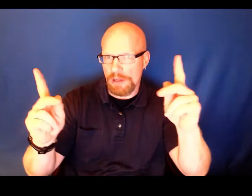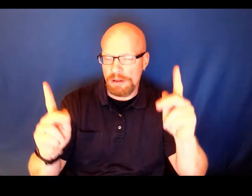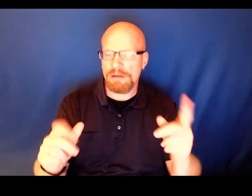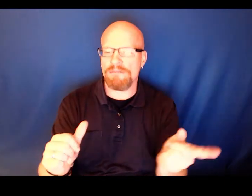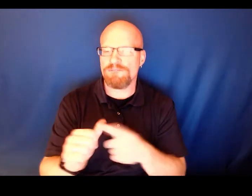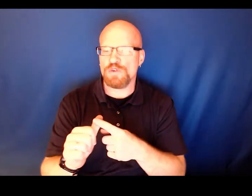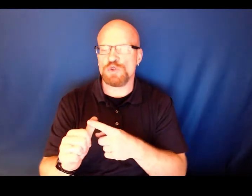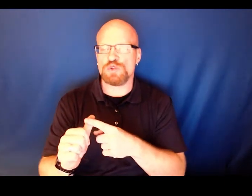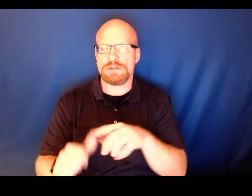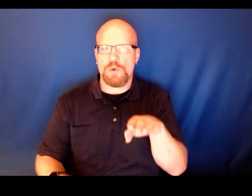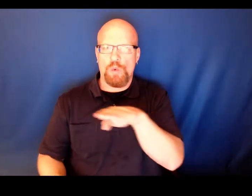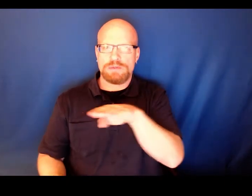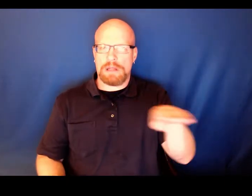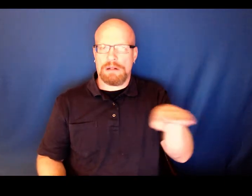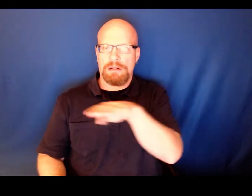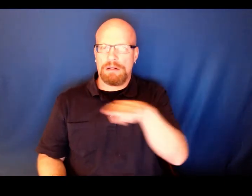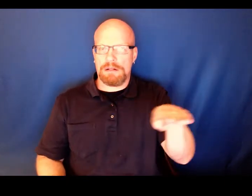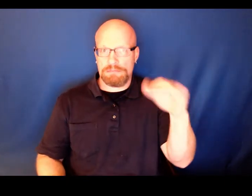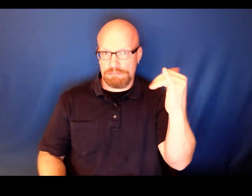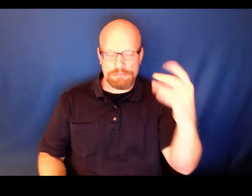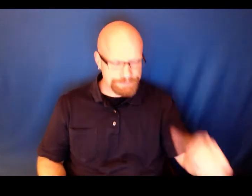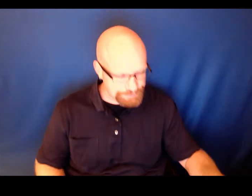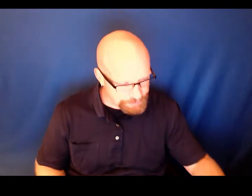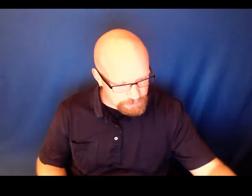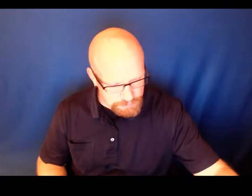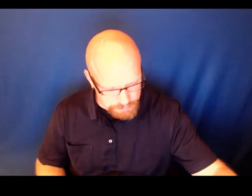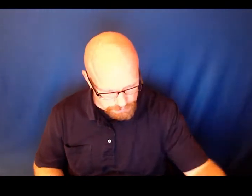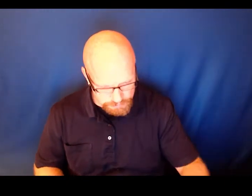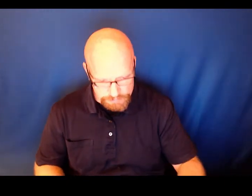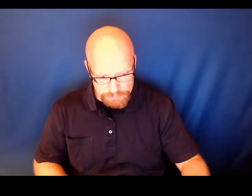you can. So first horizontally.